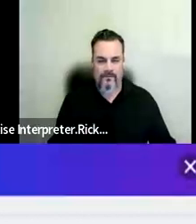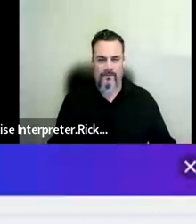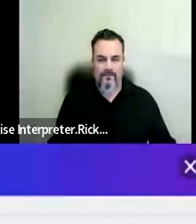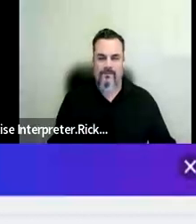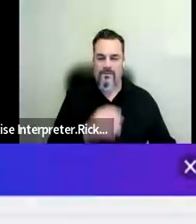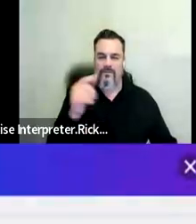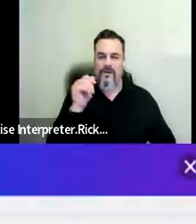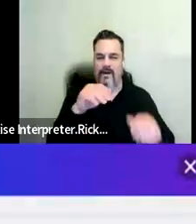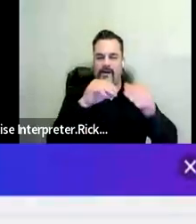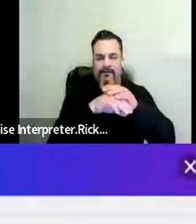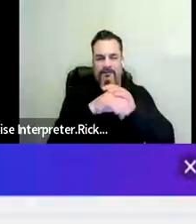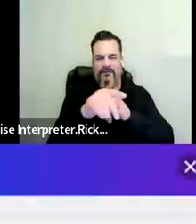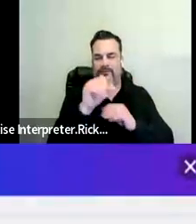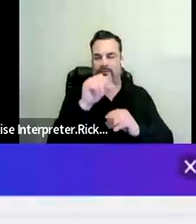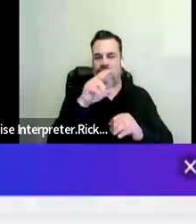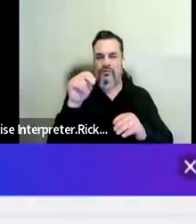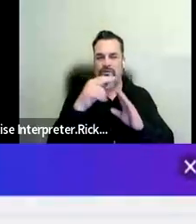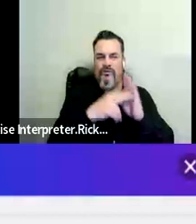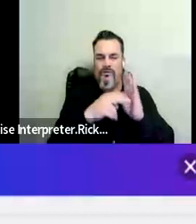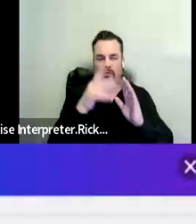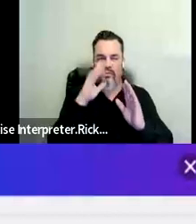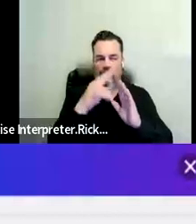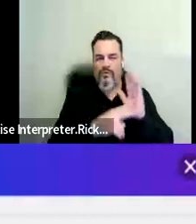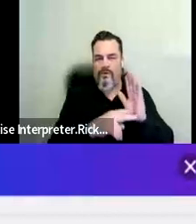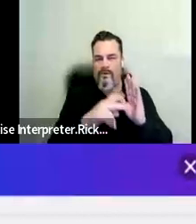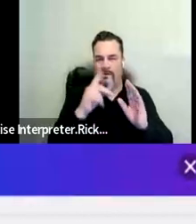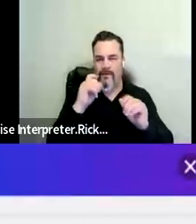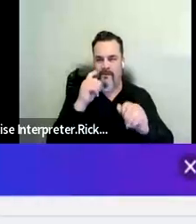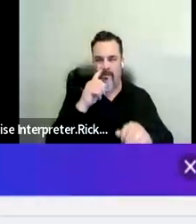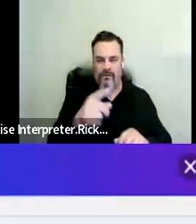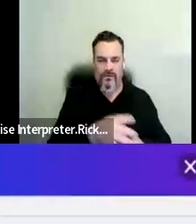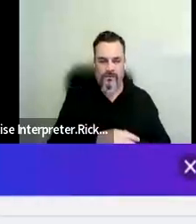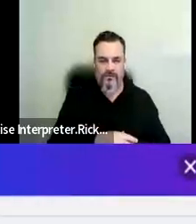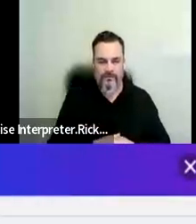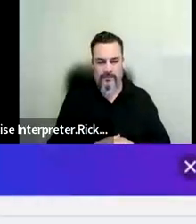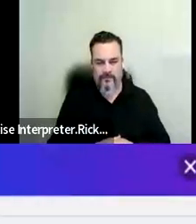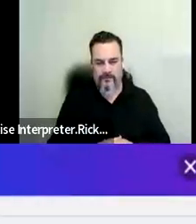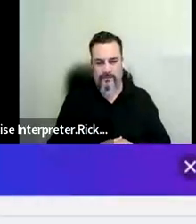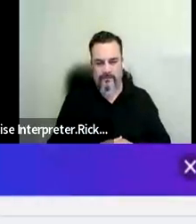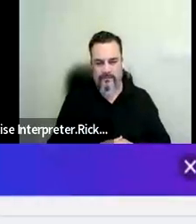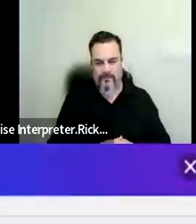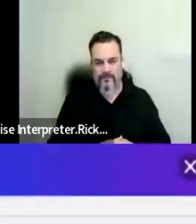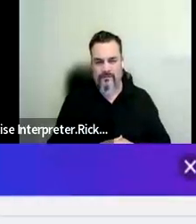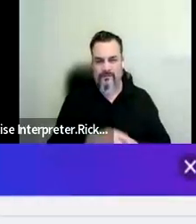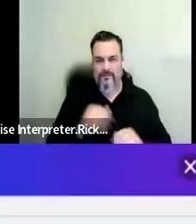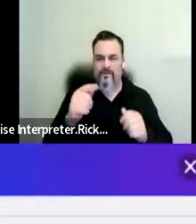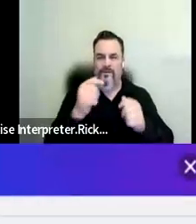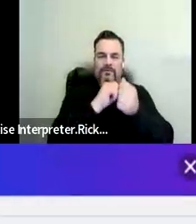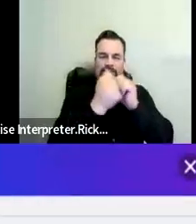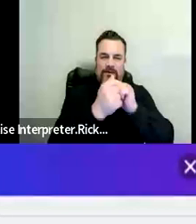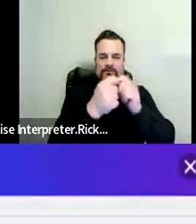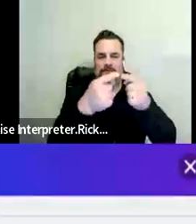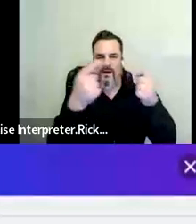can access this. The screen User way reader will screen read it reader out for you. enabled. Reading pace normal 1 of 3. You can Smart change the contrast.